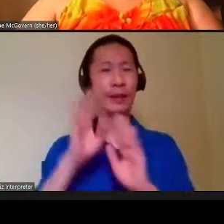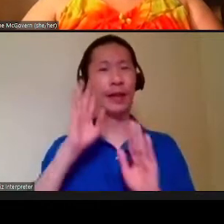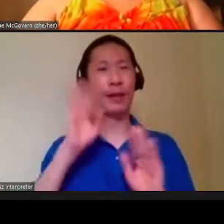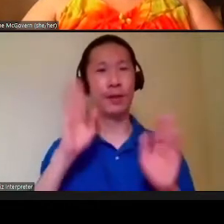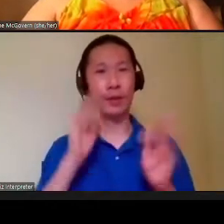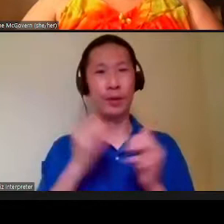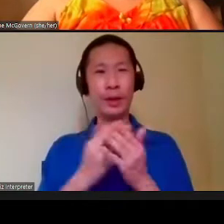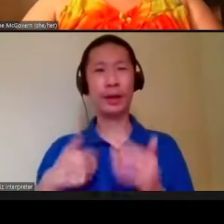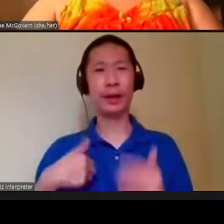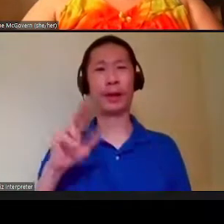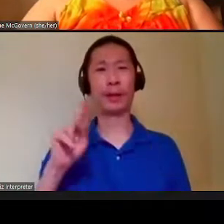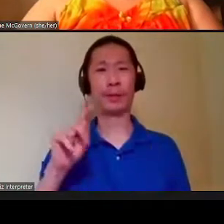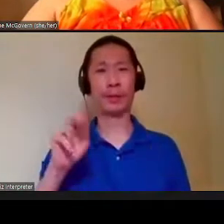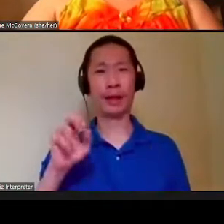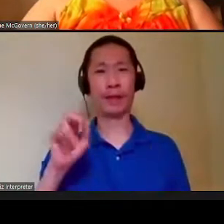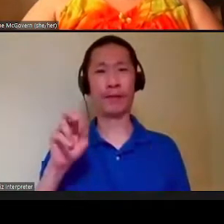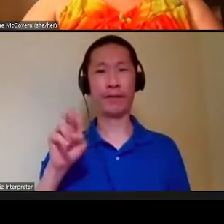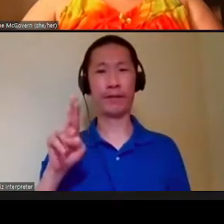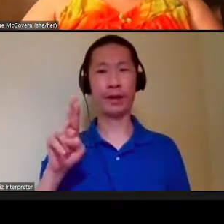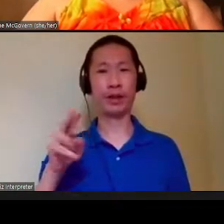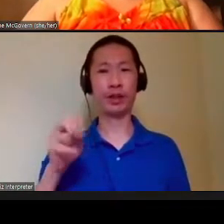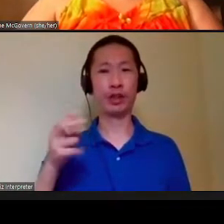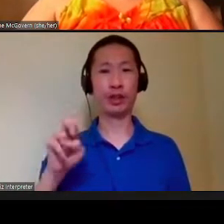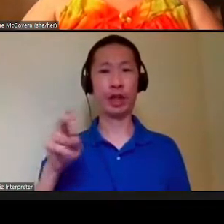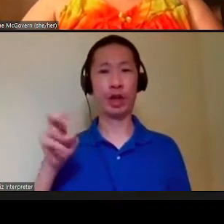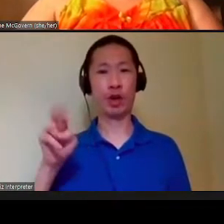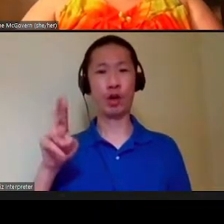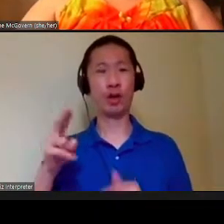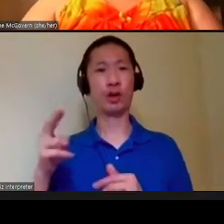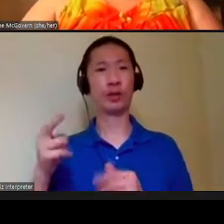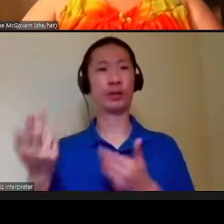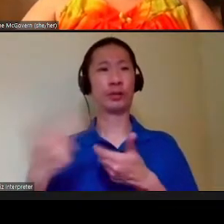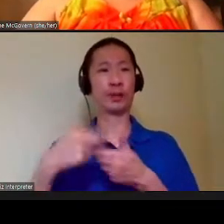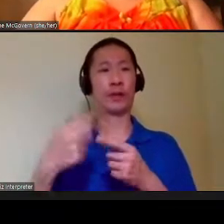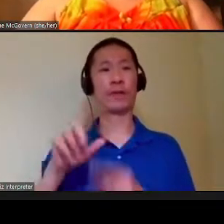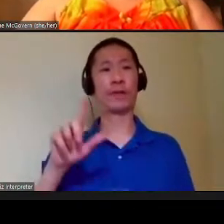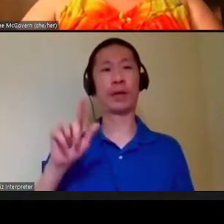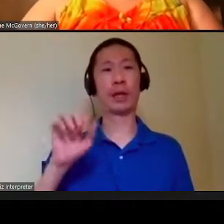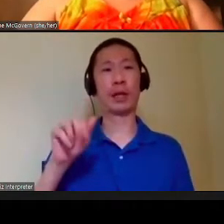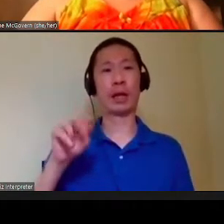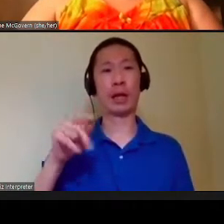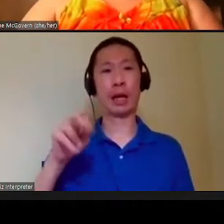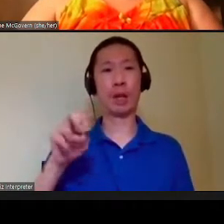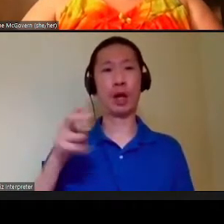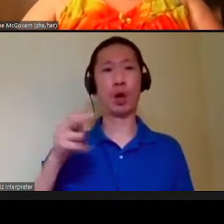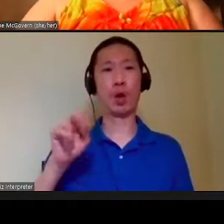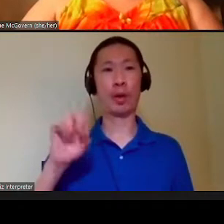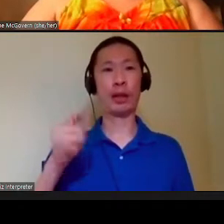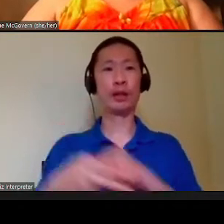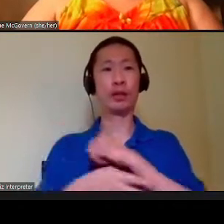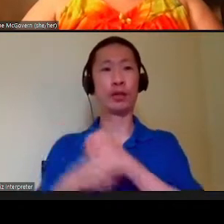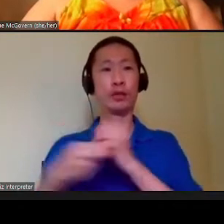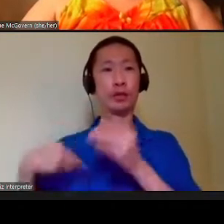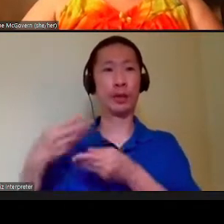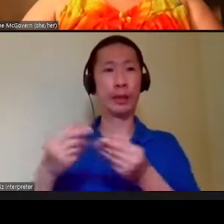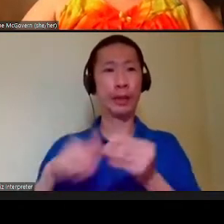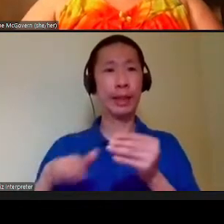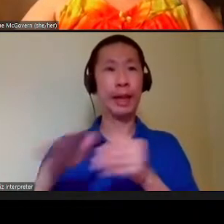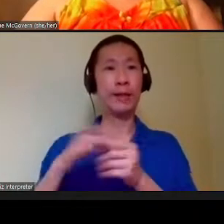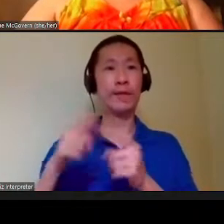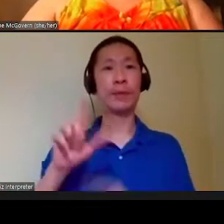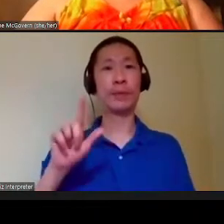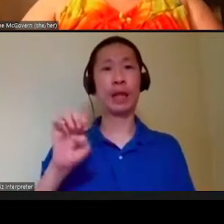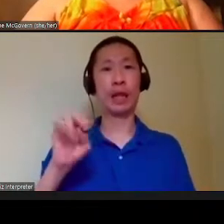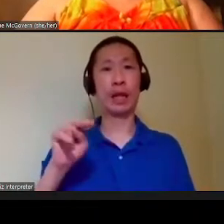Again, Kate Freer, she, her, zooming in from Lenape Hoking, the stolen ancestral homelands of the Lenape peoples.